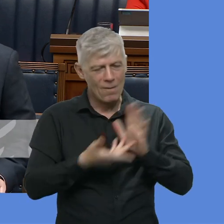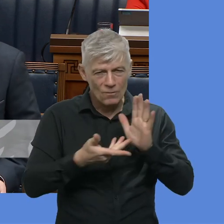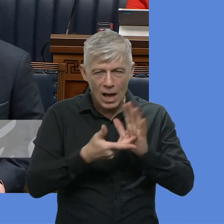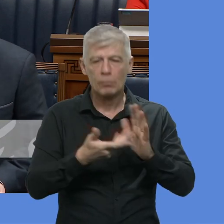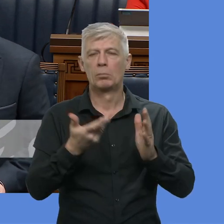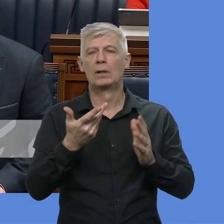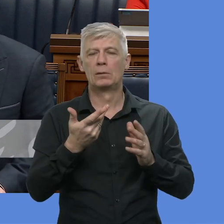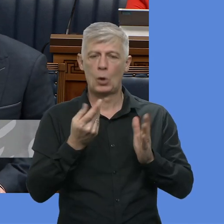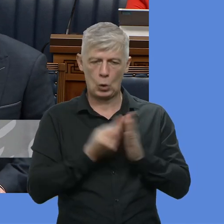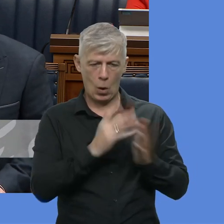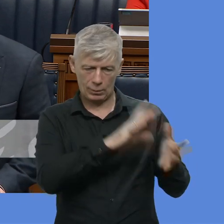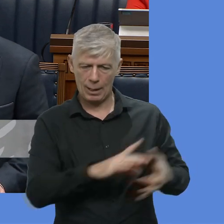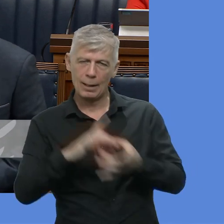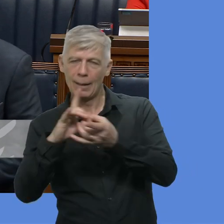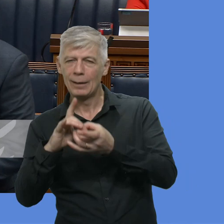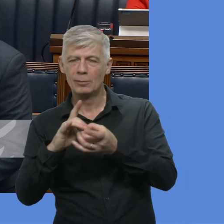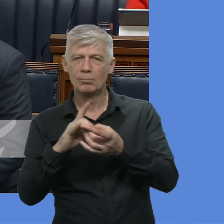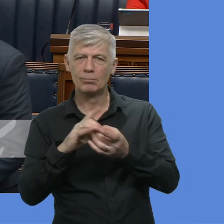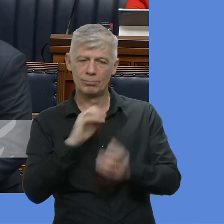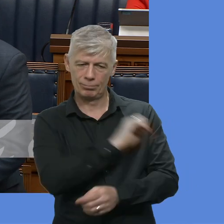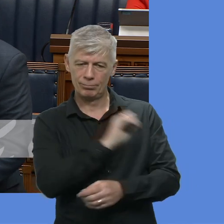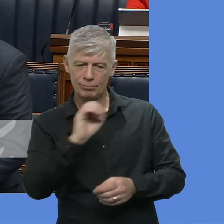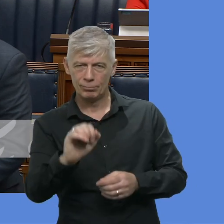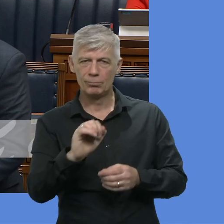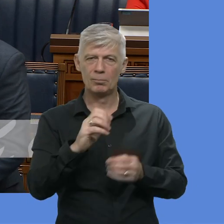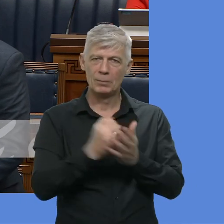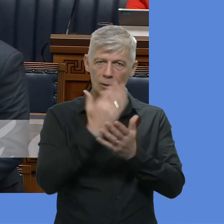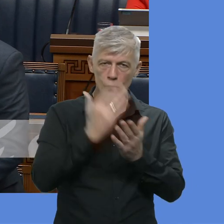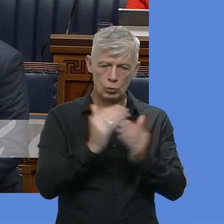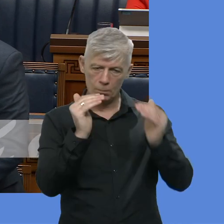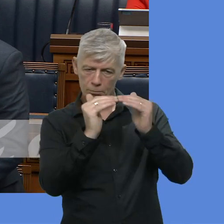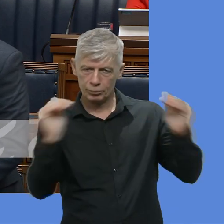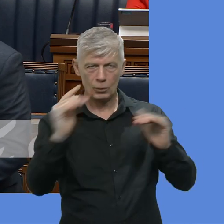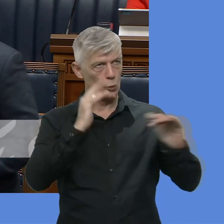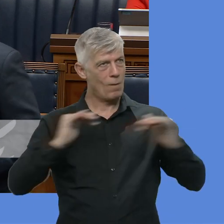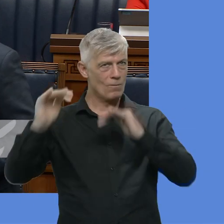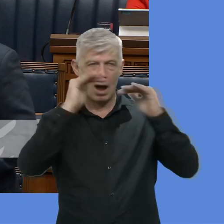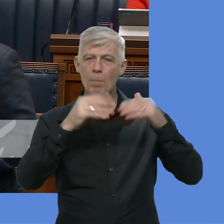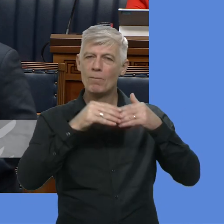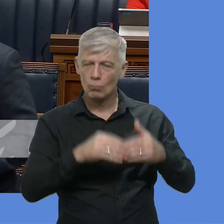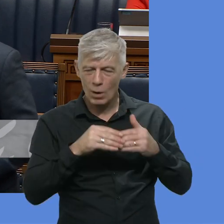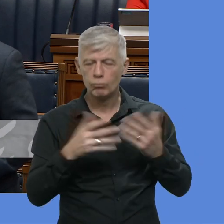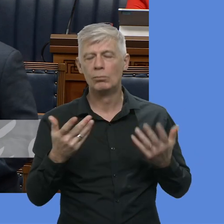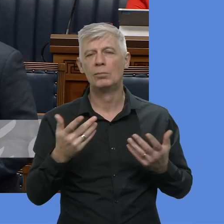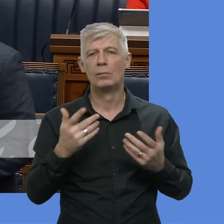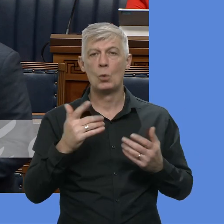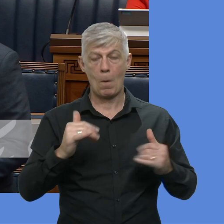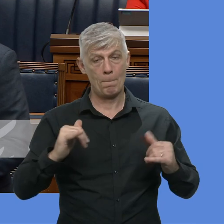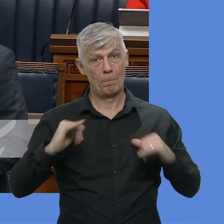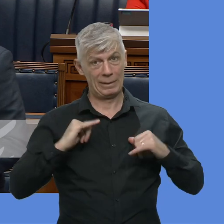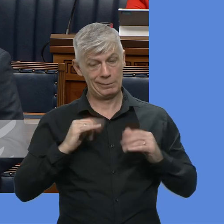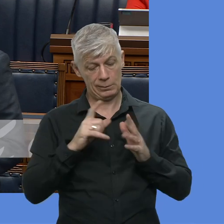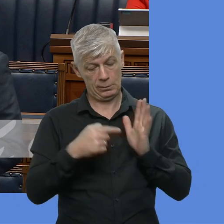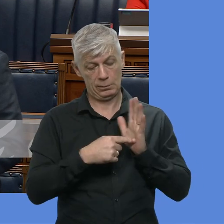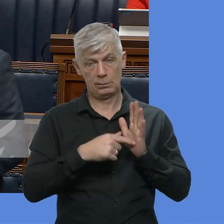costs associated with decarbonisation and retrofit. An outline business case has been developed which identifies